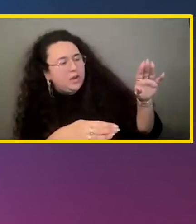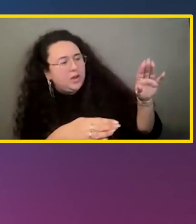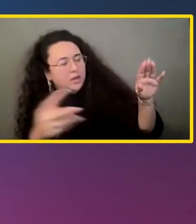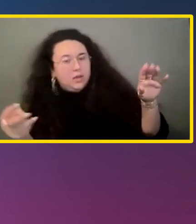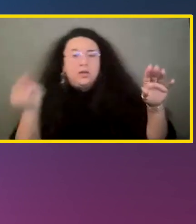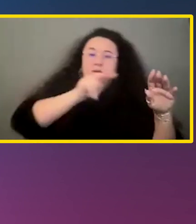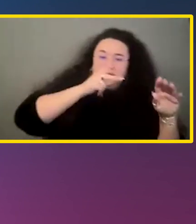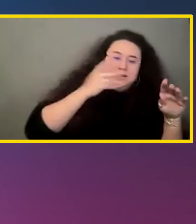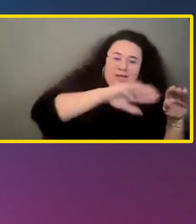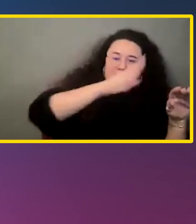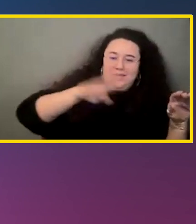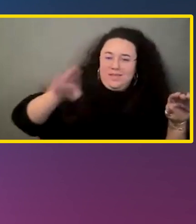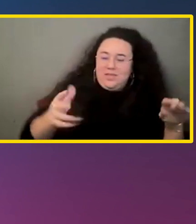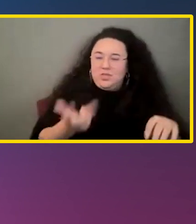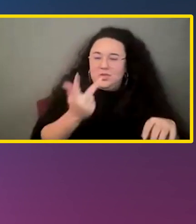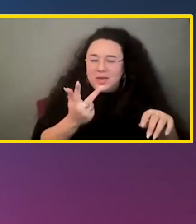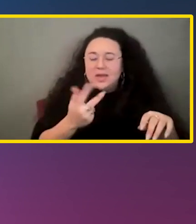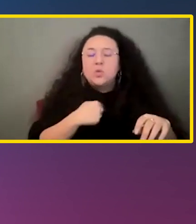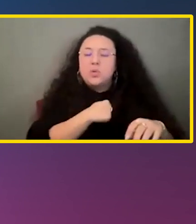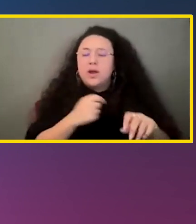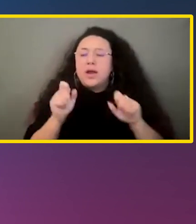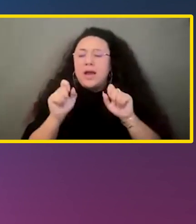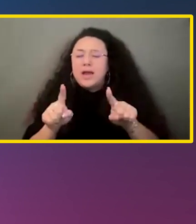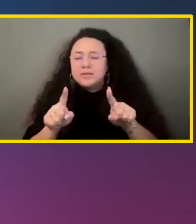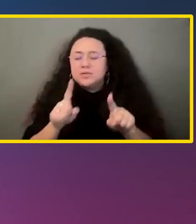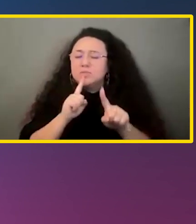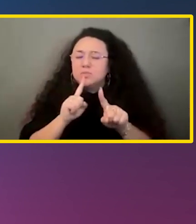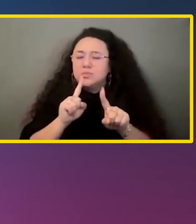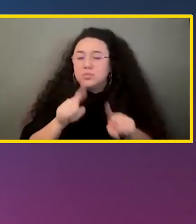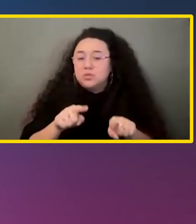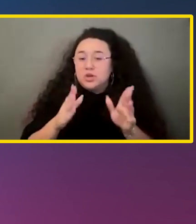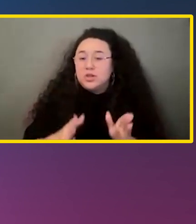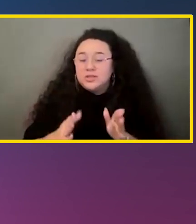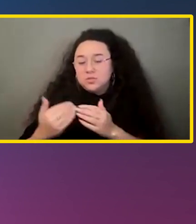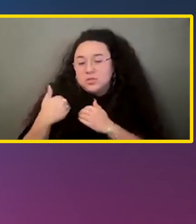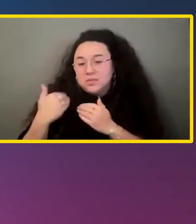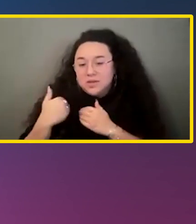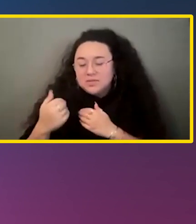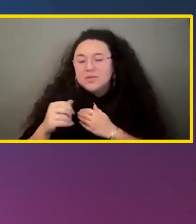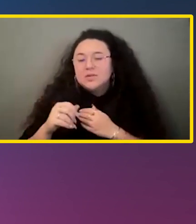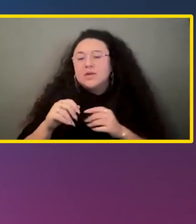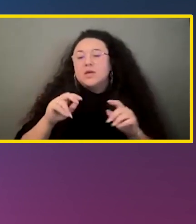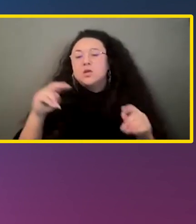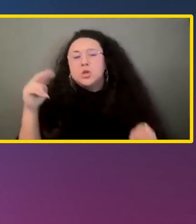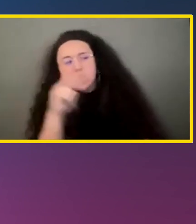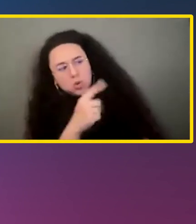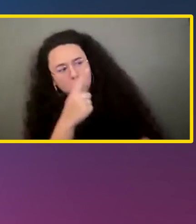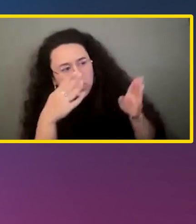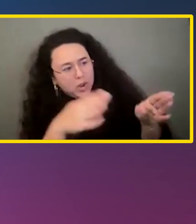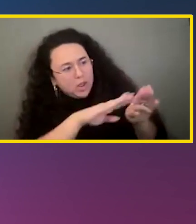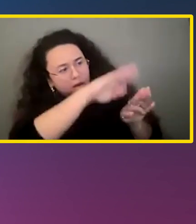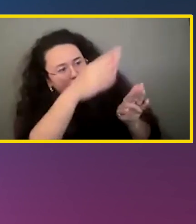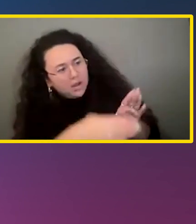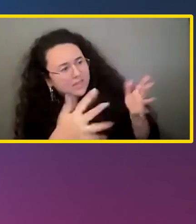journalists to do, responsible journalists to do, is go around the whole mountain, you know, when you report that story, right? And you have all